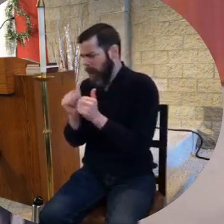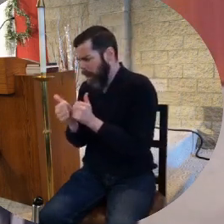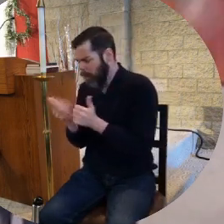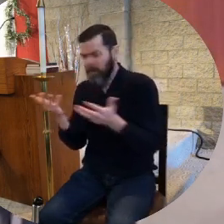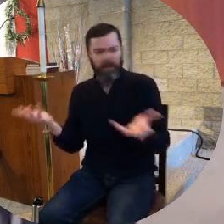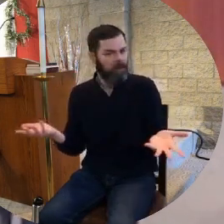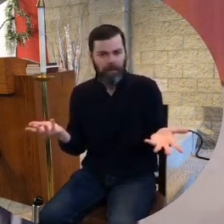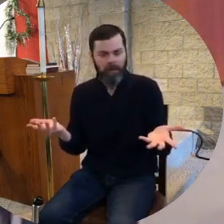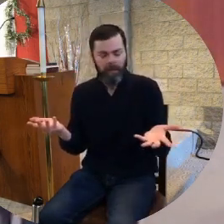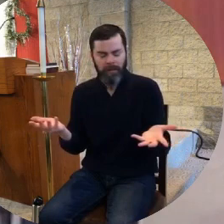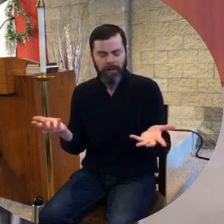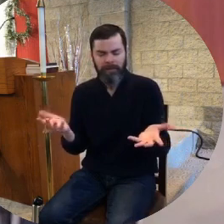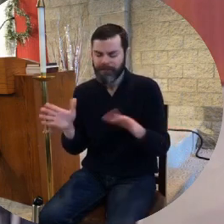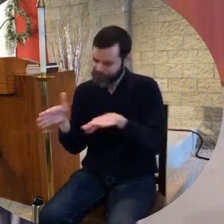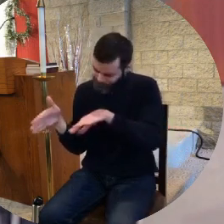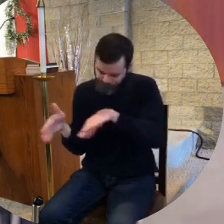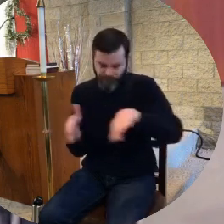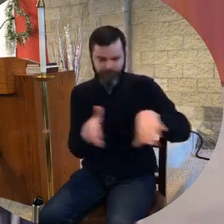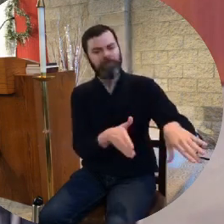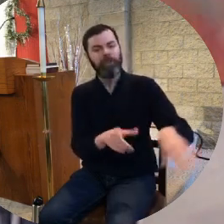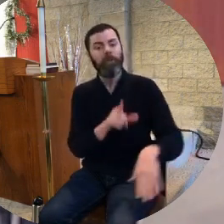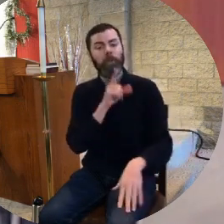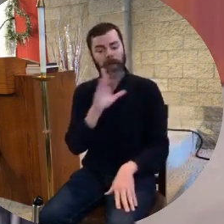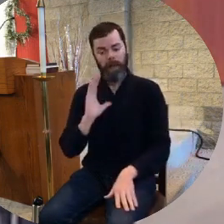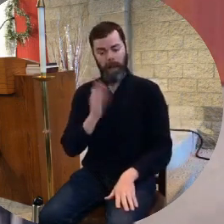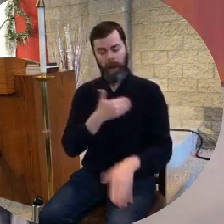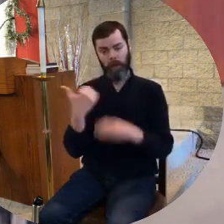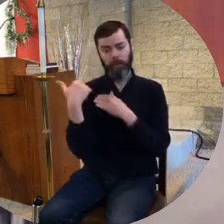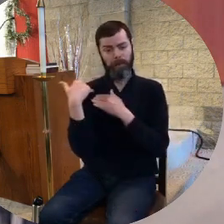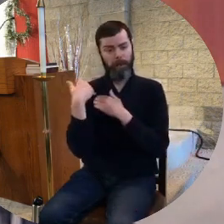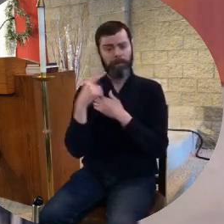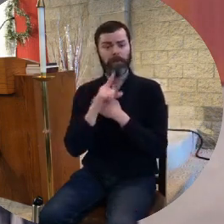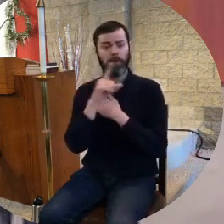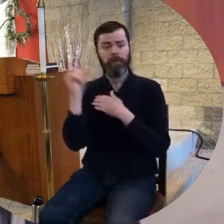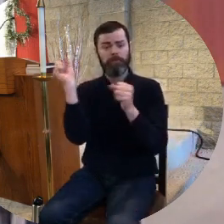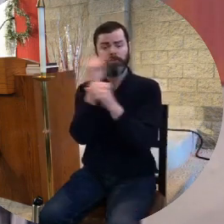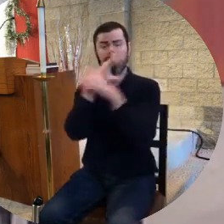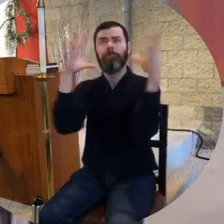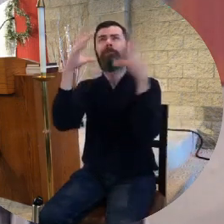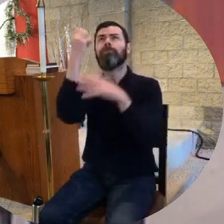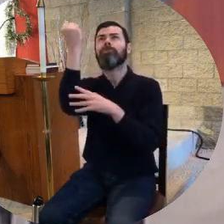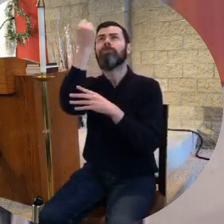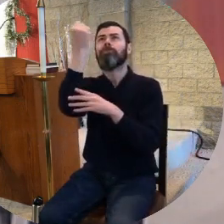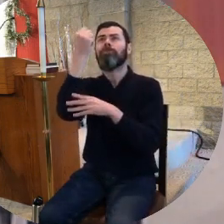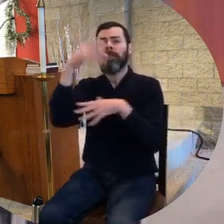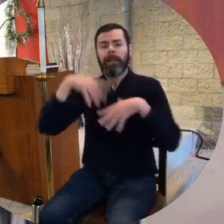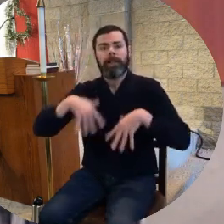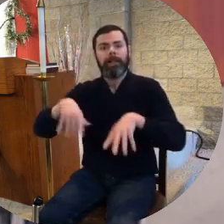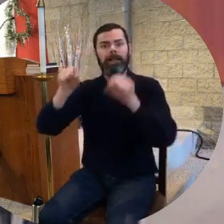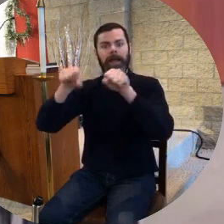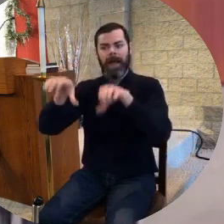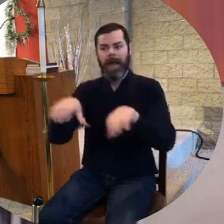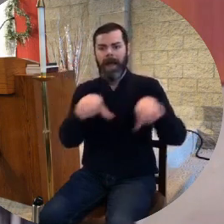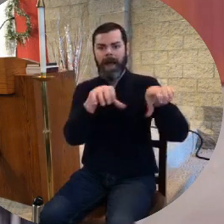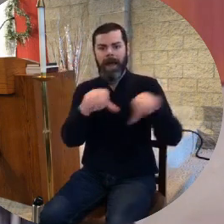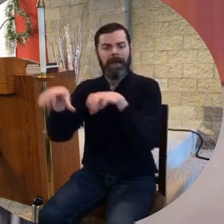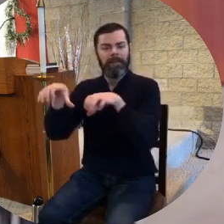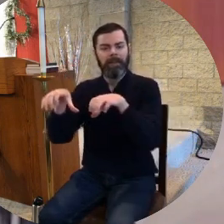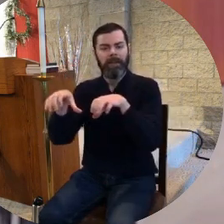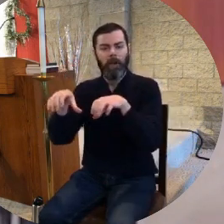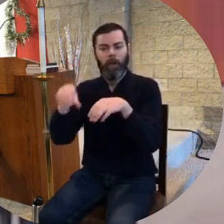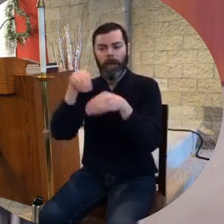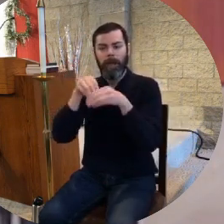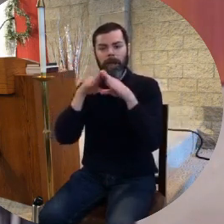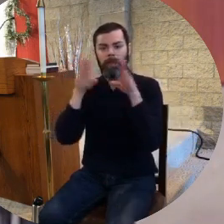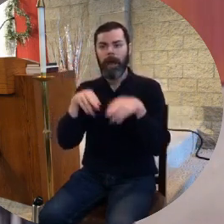says our job is to hold that vision and then to take action. He says basically we can't sit around in our house thinking and